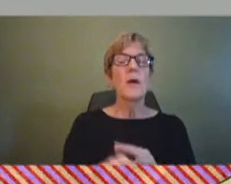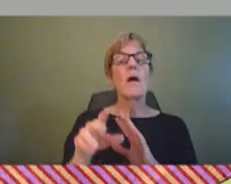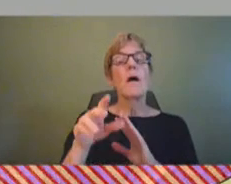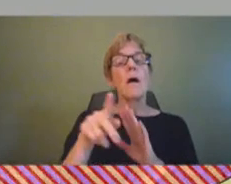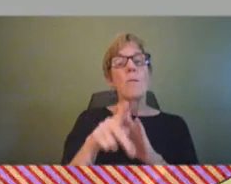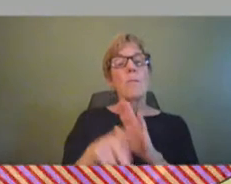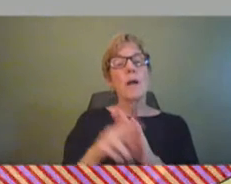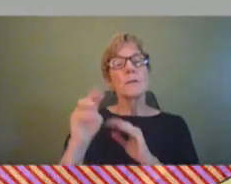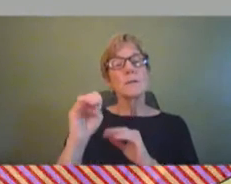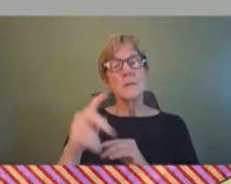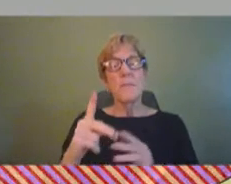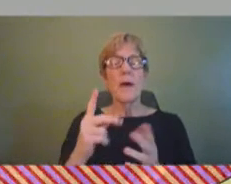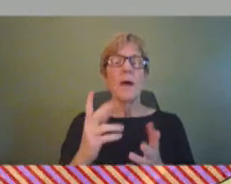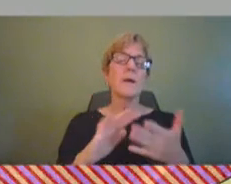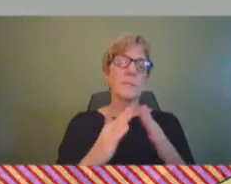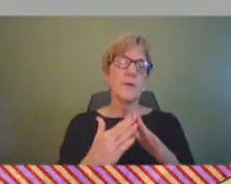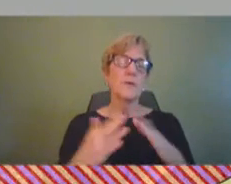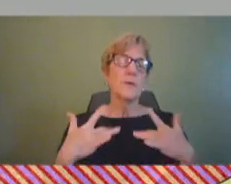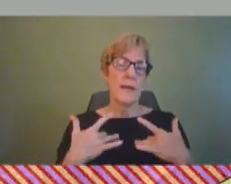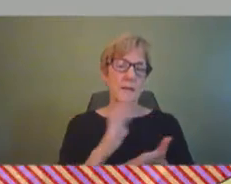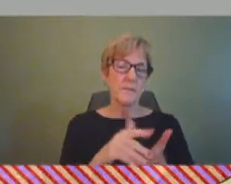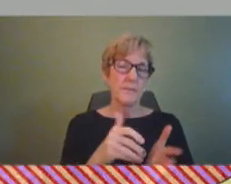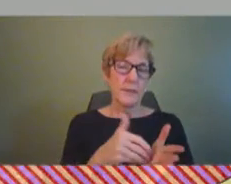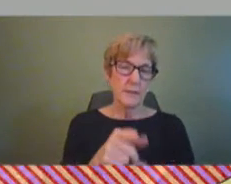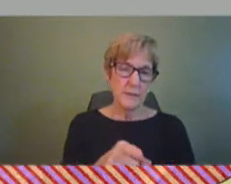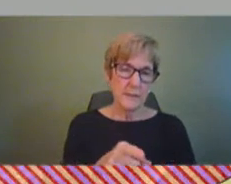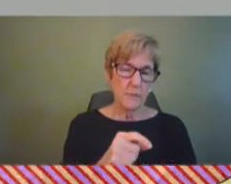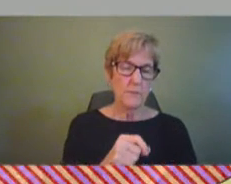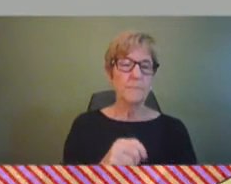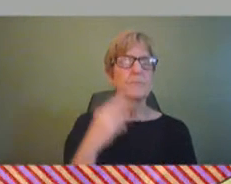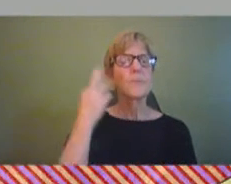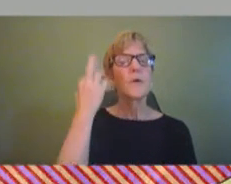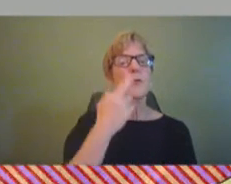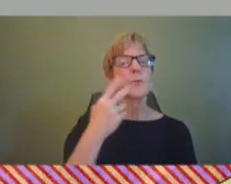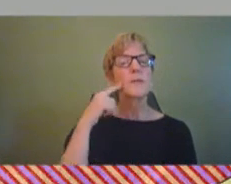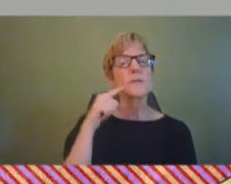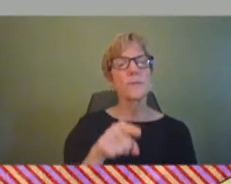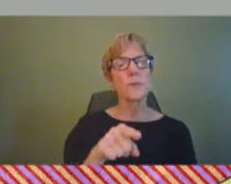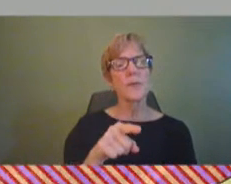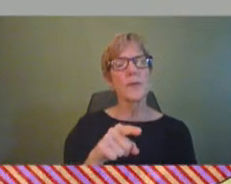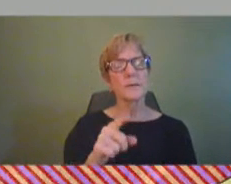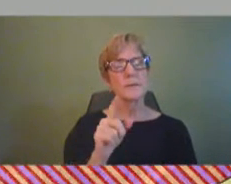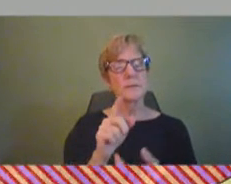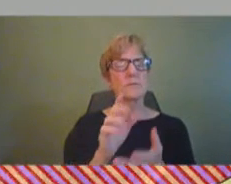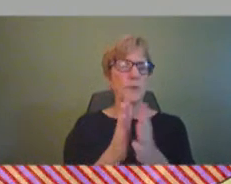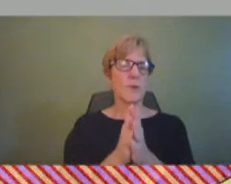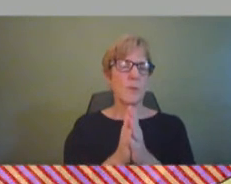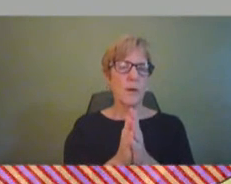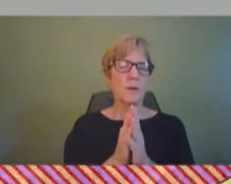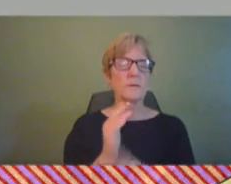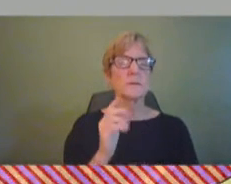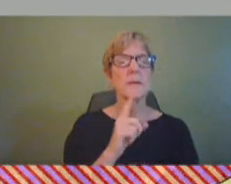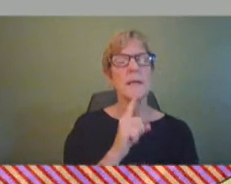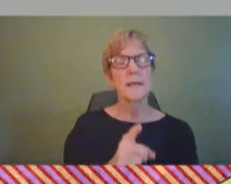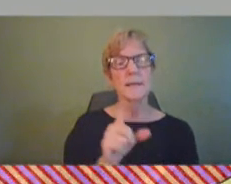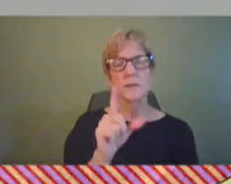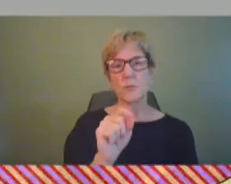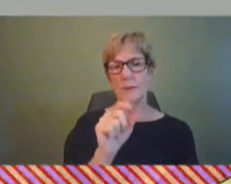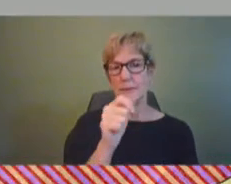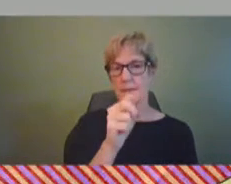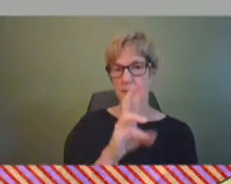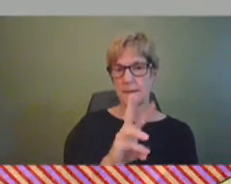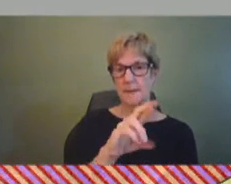Activity Center on this one uh the reason for this uh resoning request is the 2016 River District